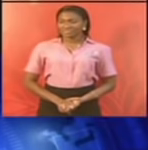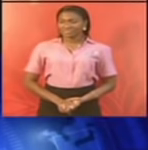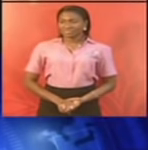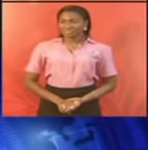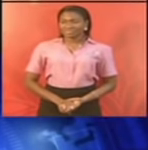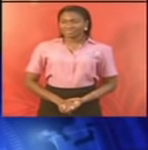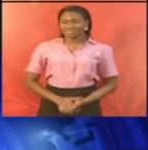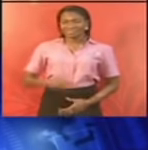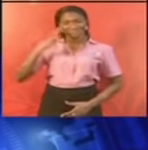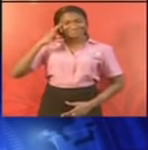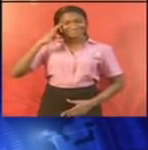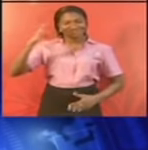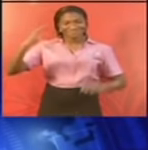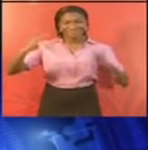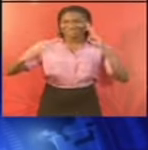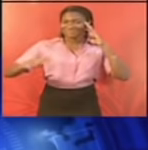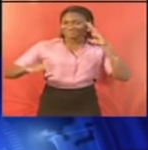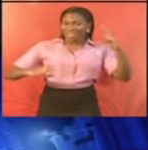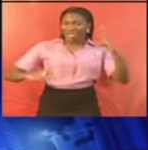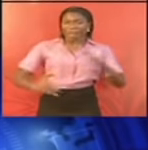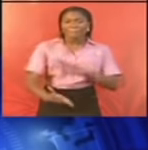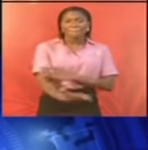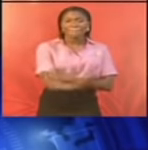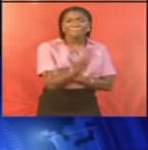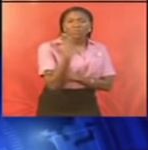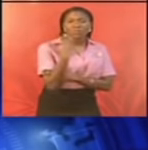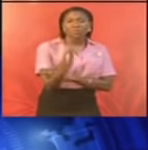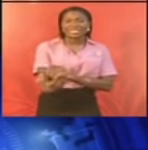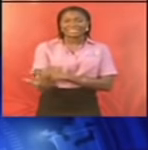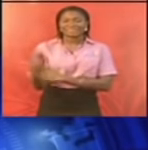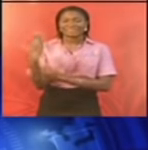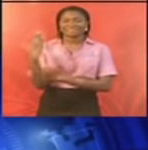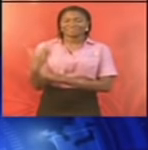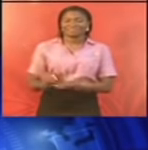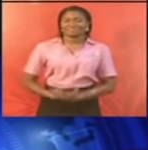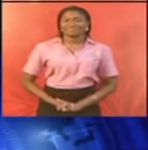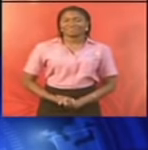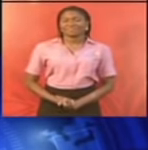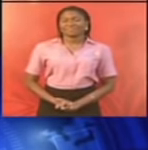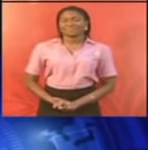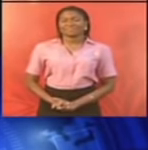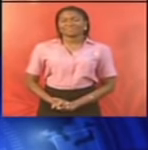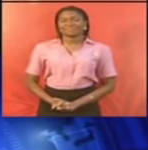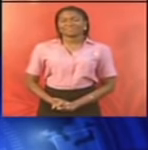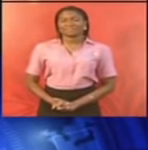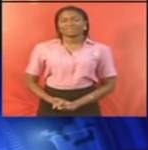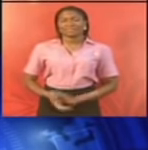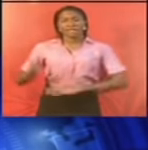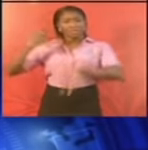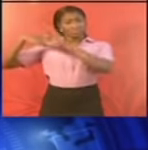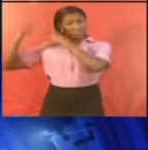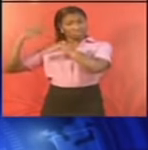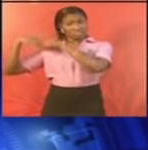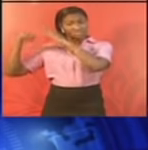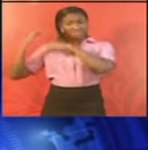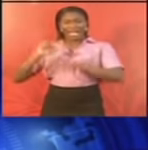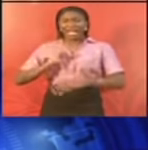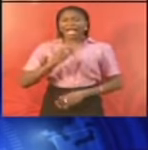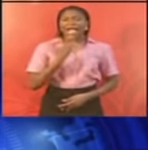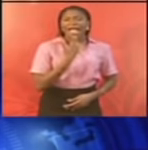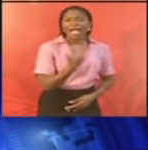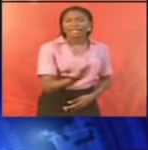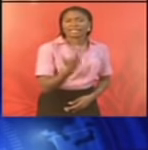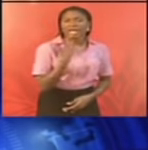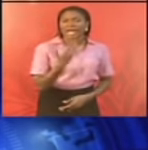Hi, good morning. Priya Bihari, azpnews.com. Some time ago, Minister, I've been asking about if